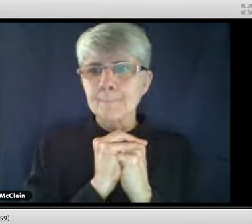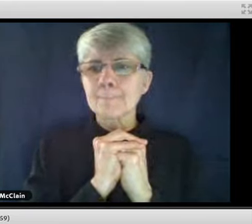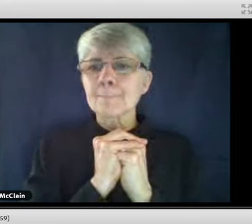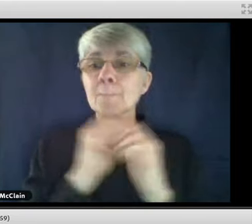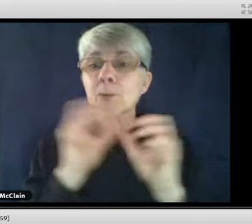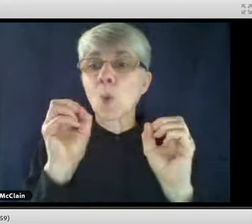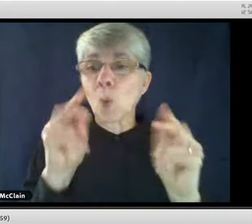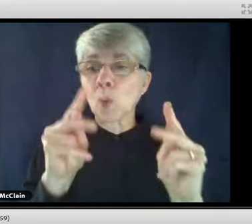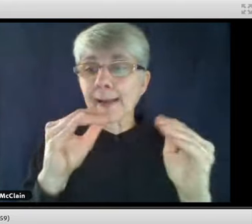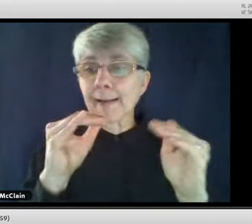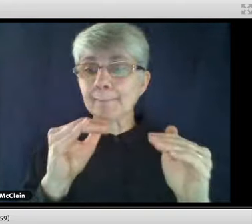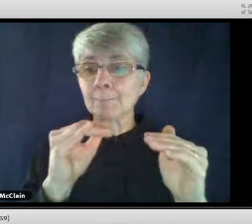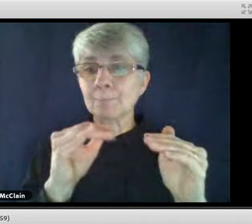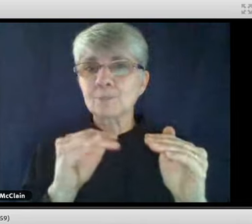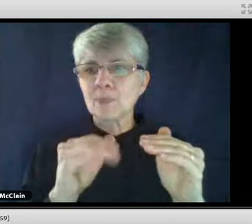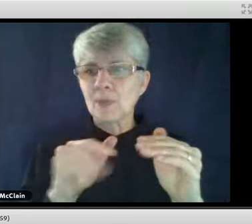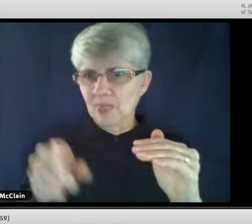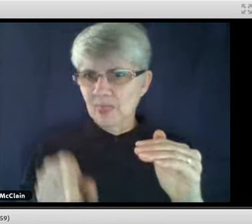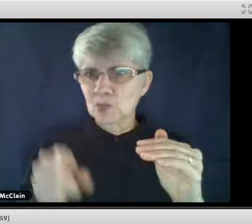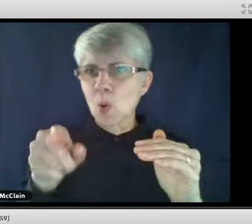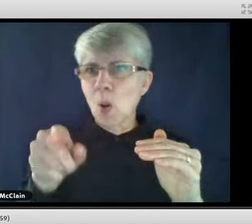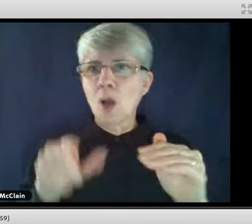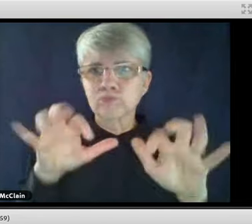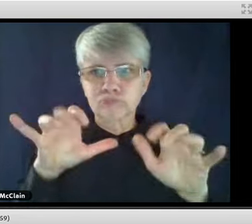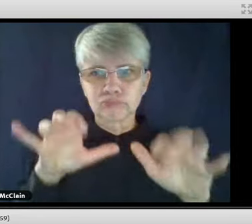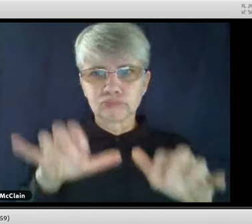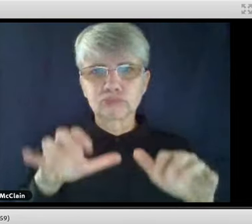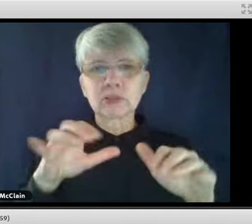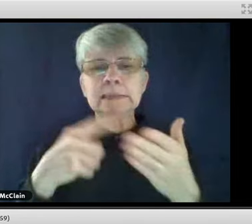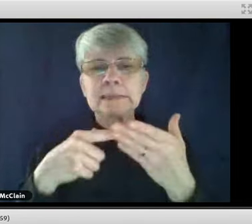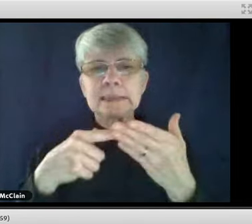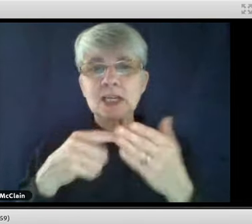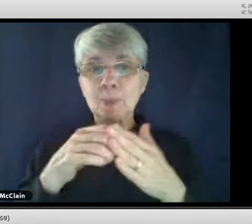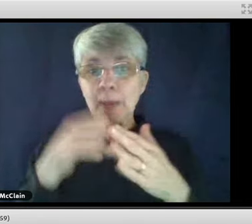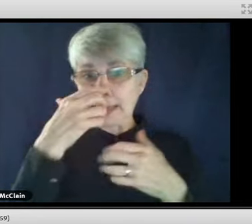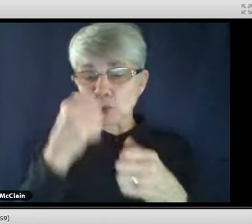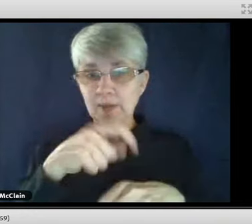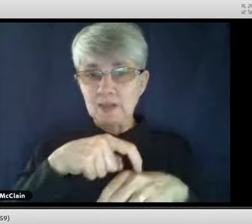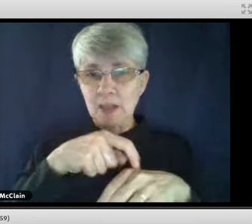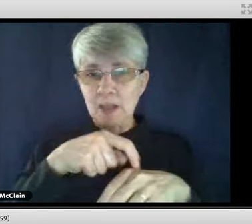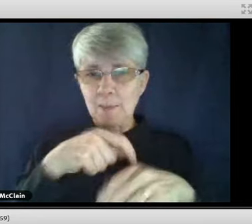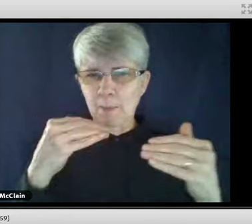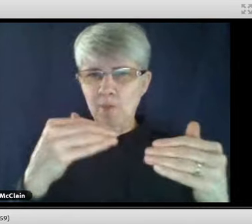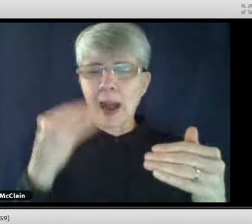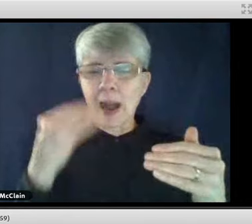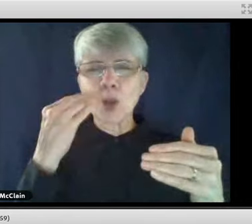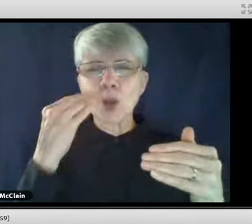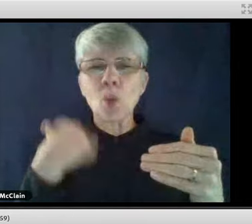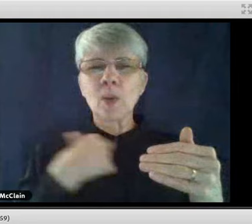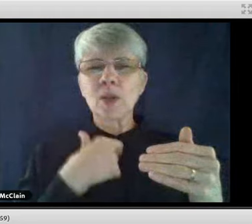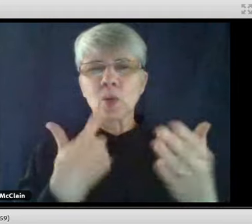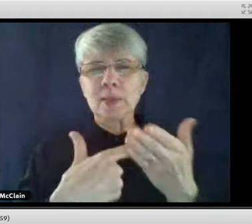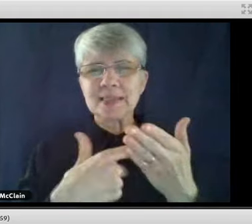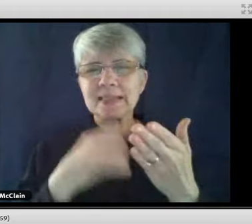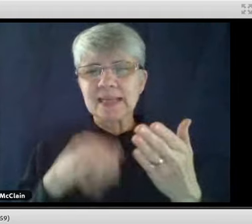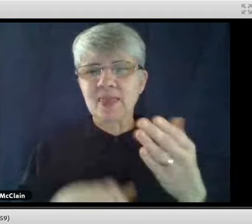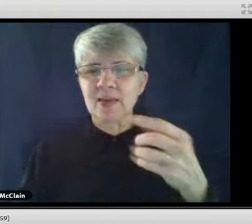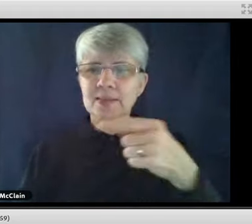Okay, so these are all great questions. This is a great discussion, but in interest of time, I want to move on because I know that we're going to want to discuss